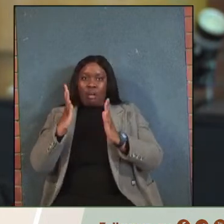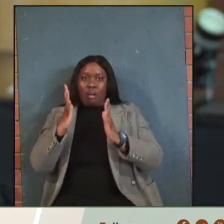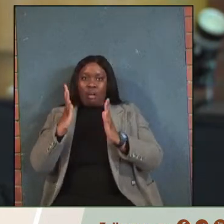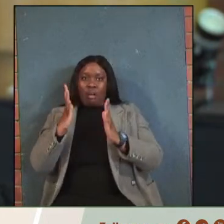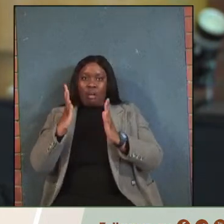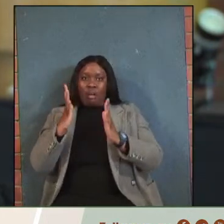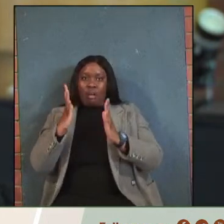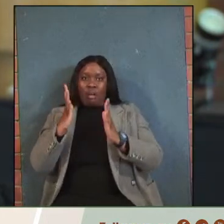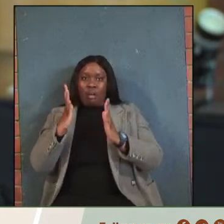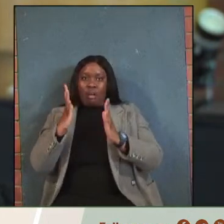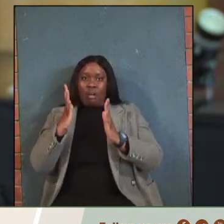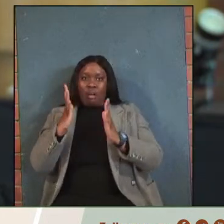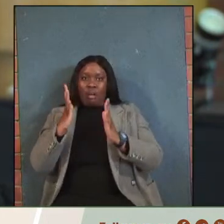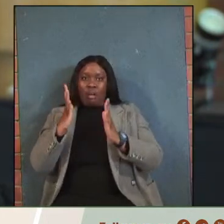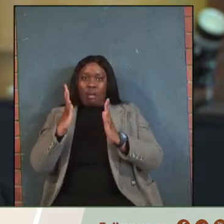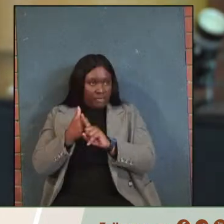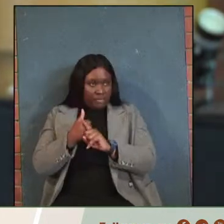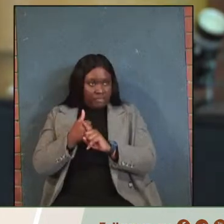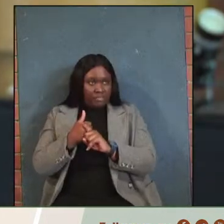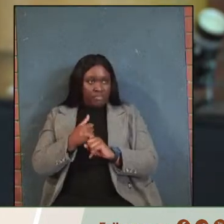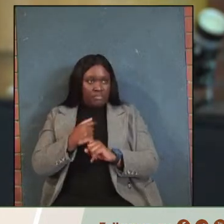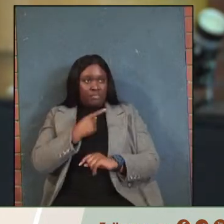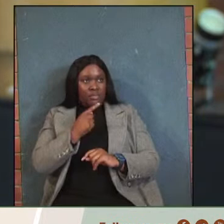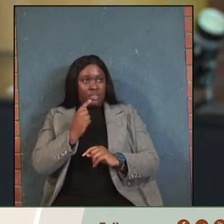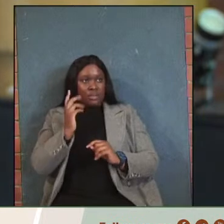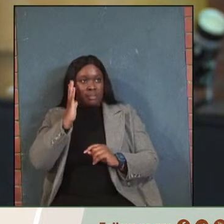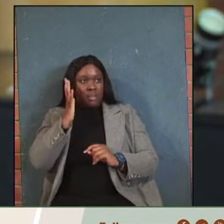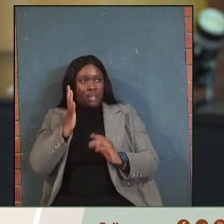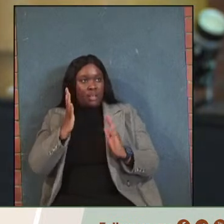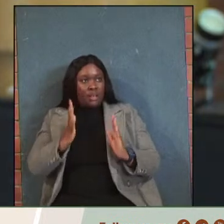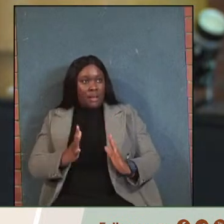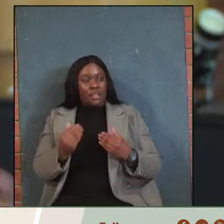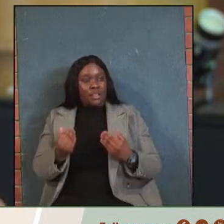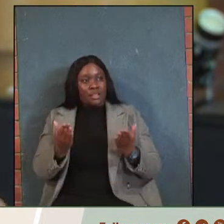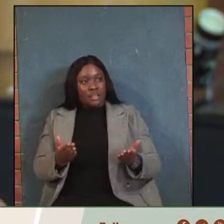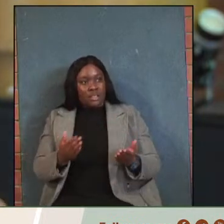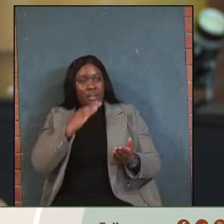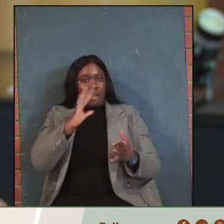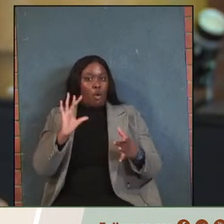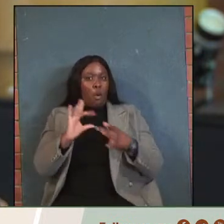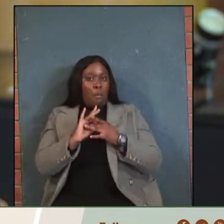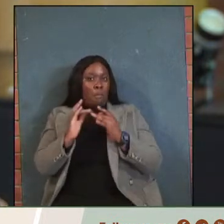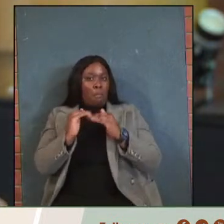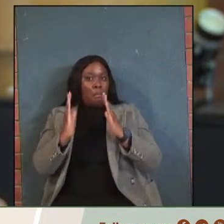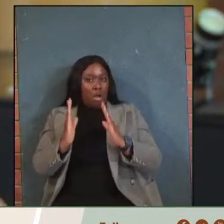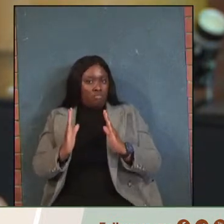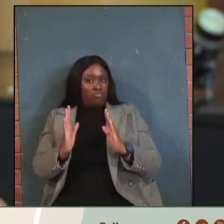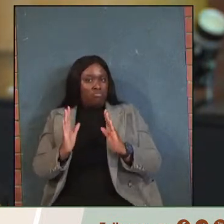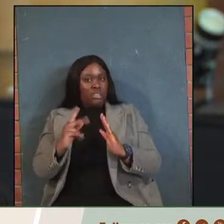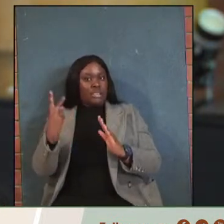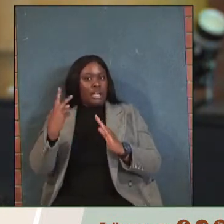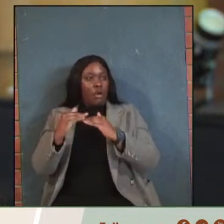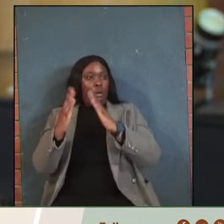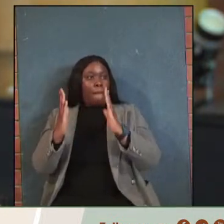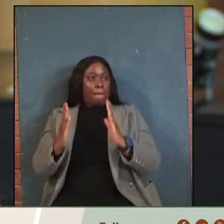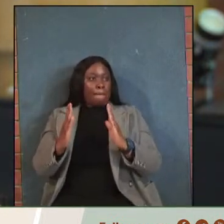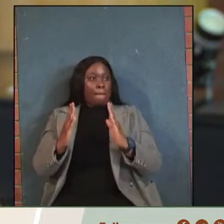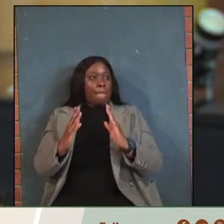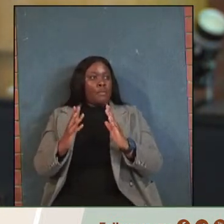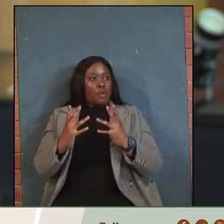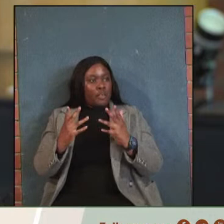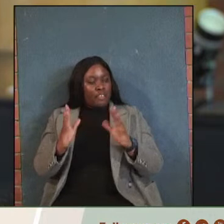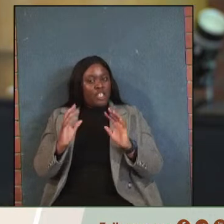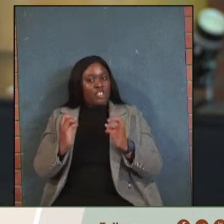on. My speaker, Honorable Mafereka, has a home, and we've given you